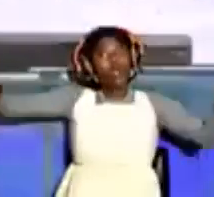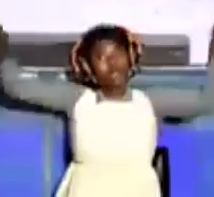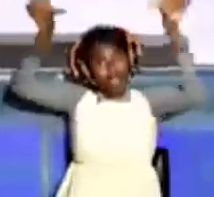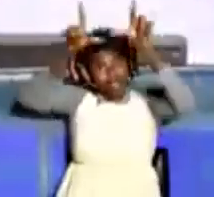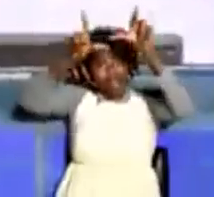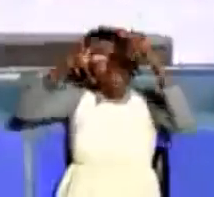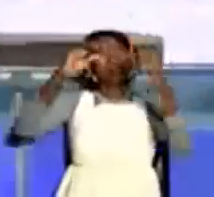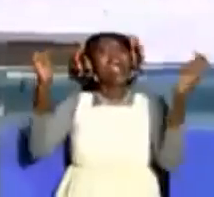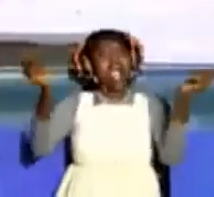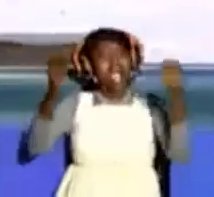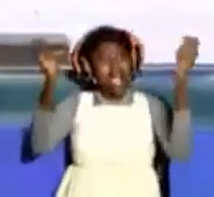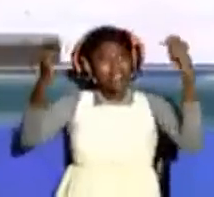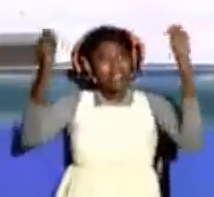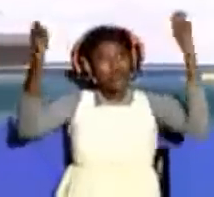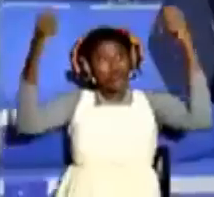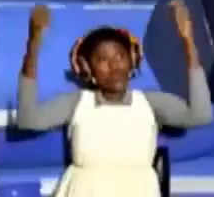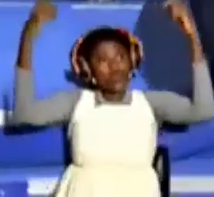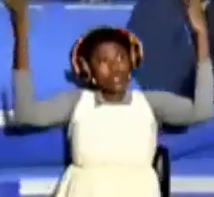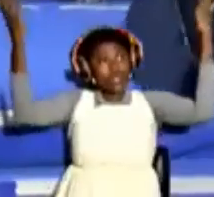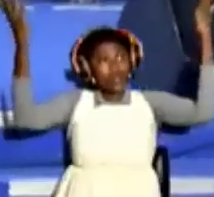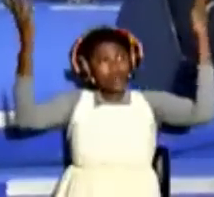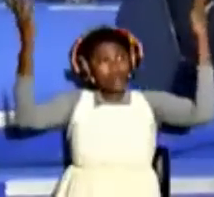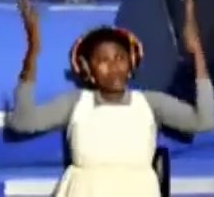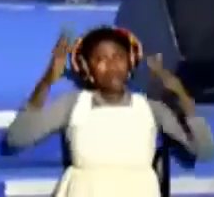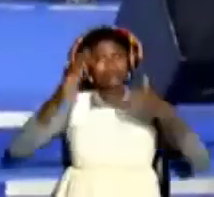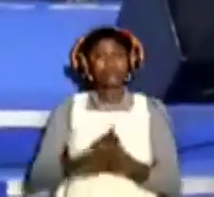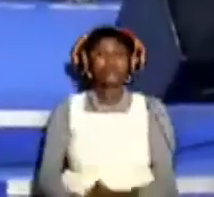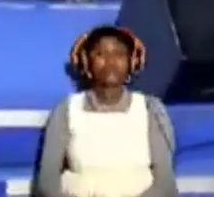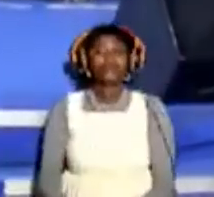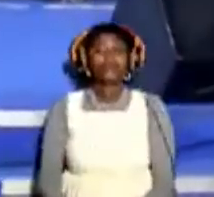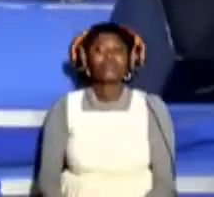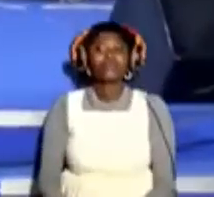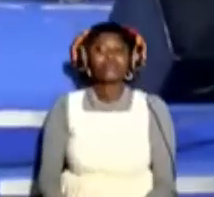another. Shout hallelujah.